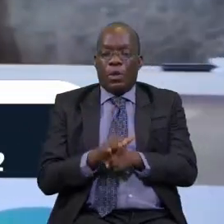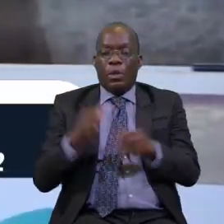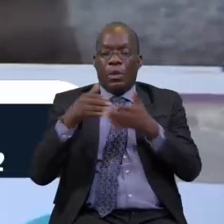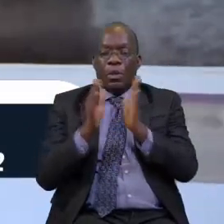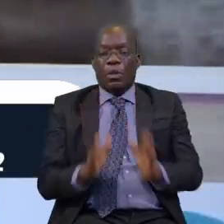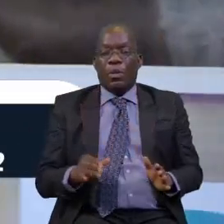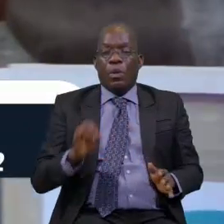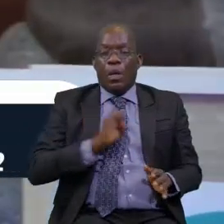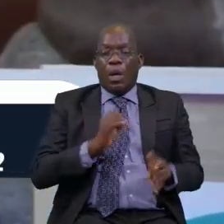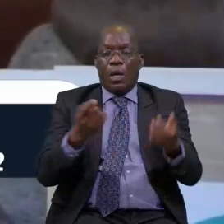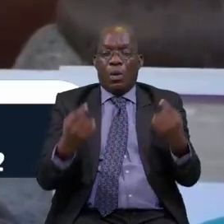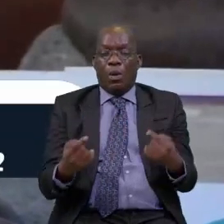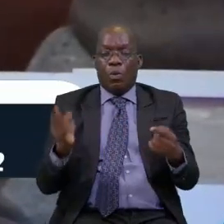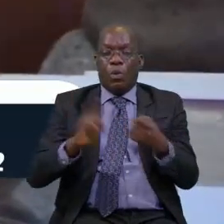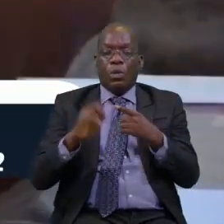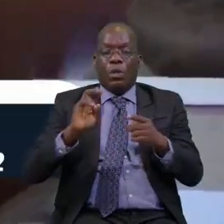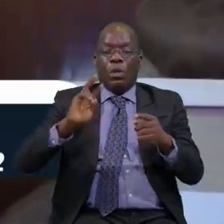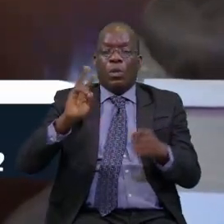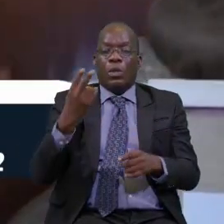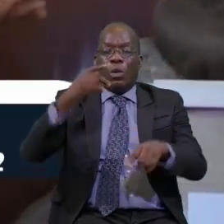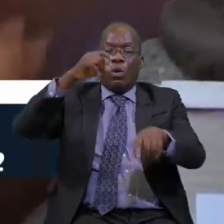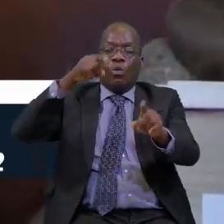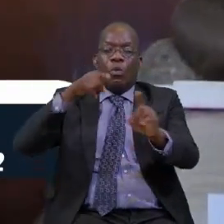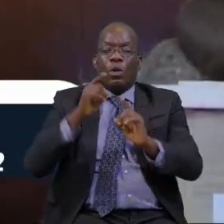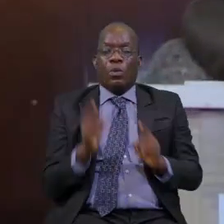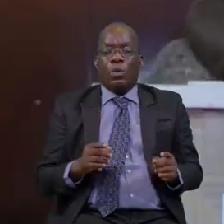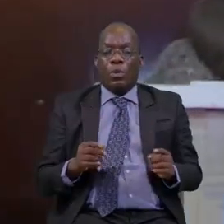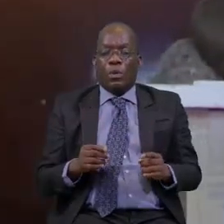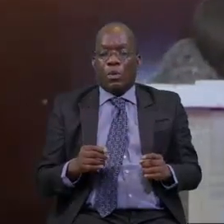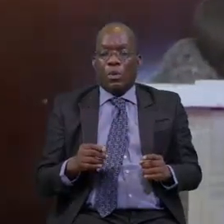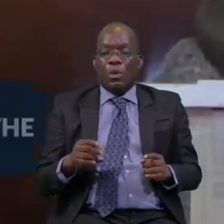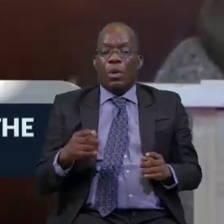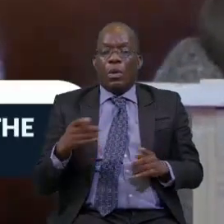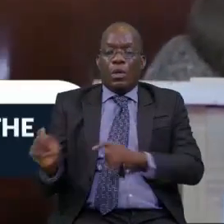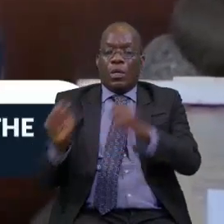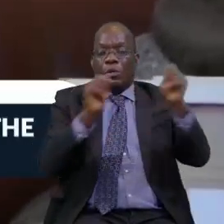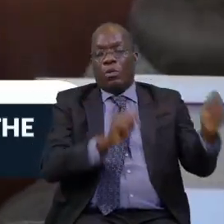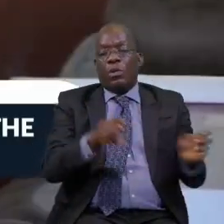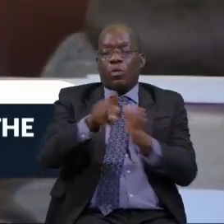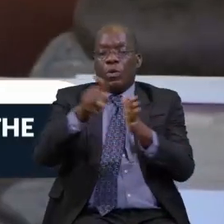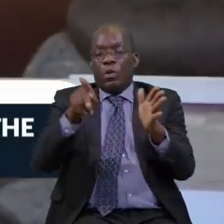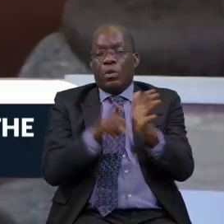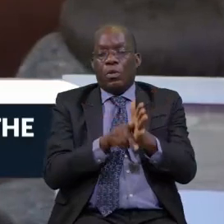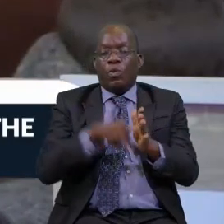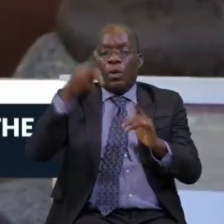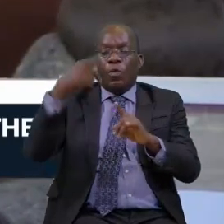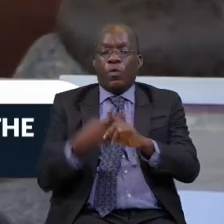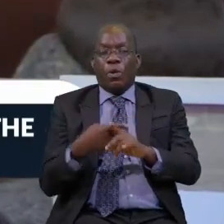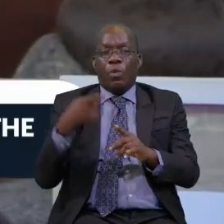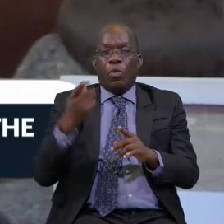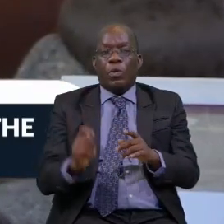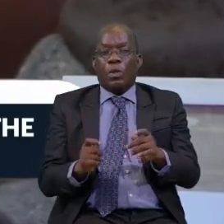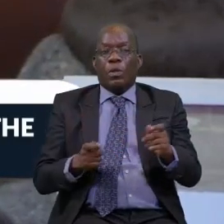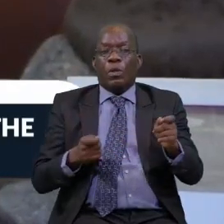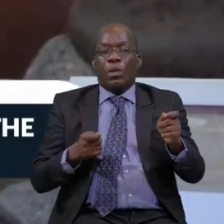to the second session of my message. I'm talking on transferable principles from the